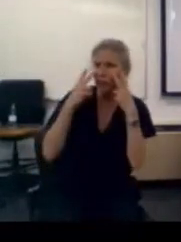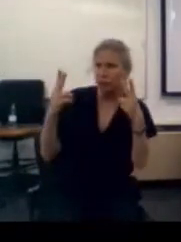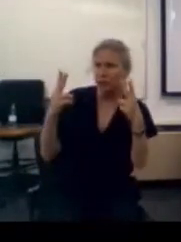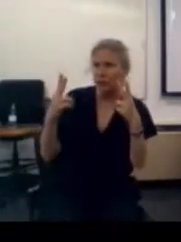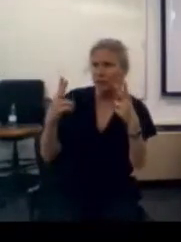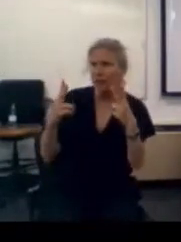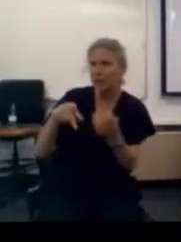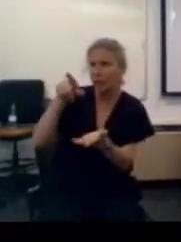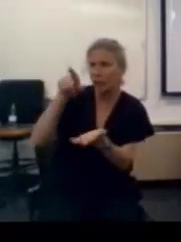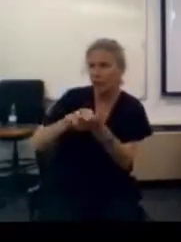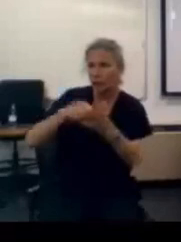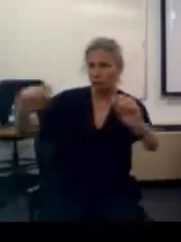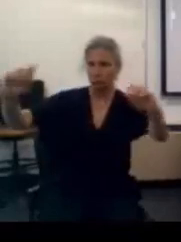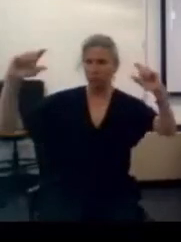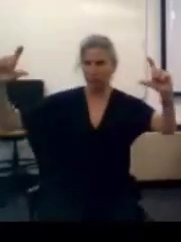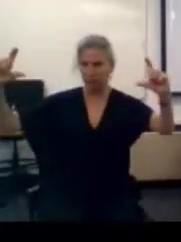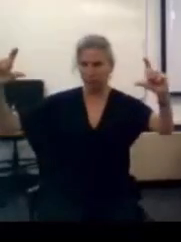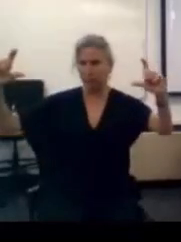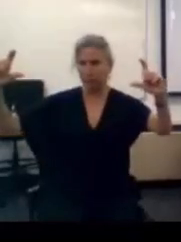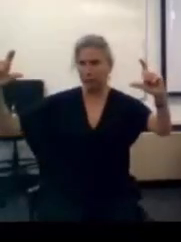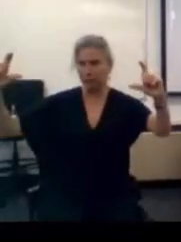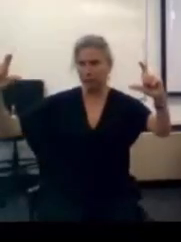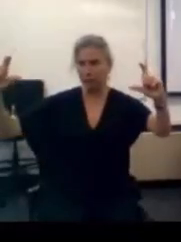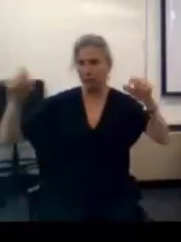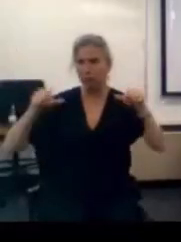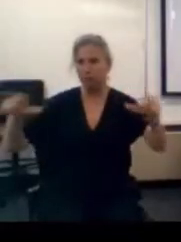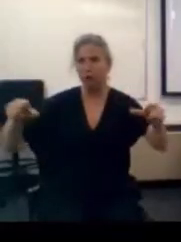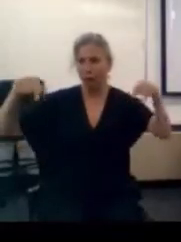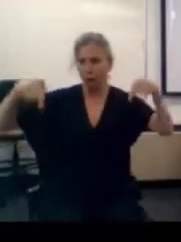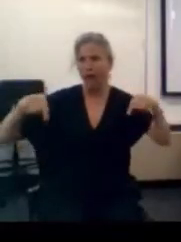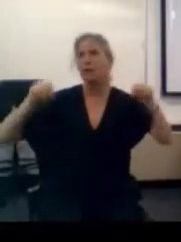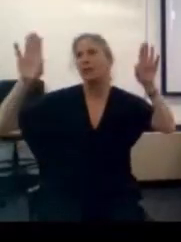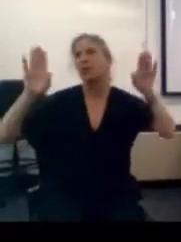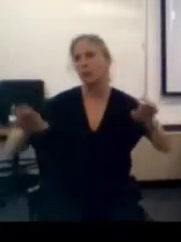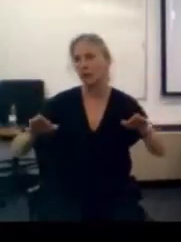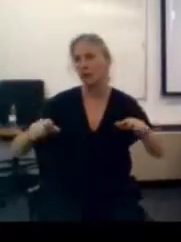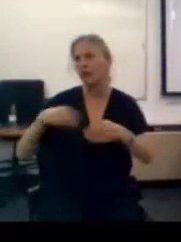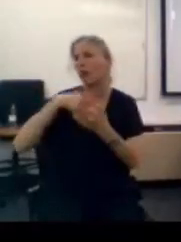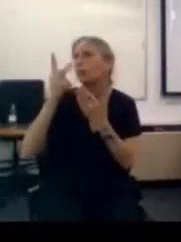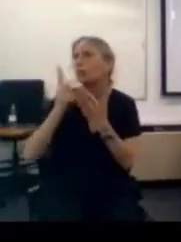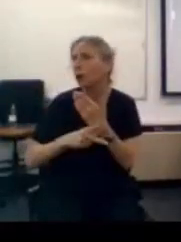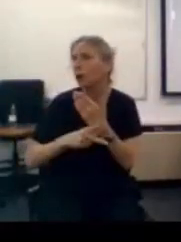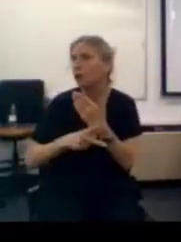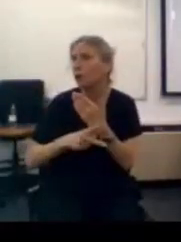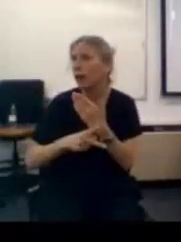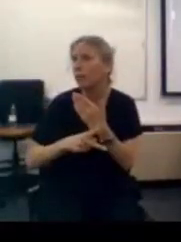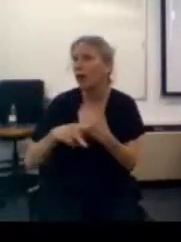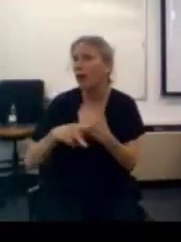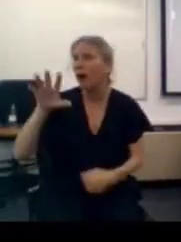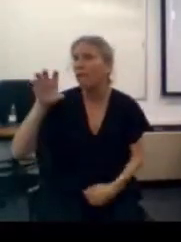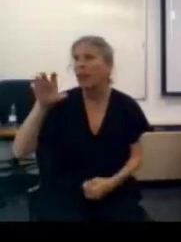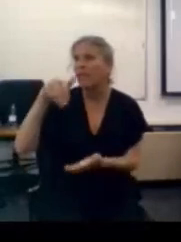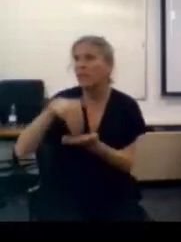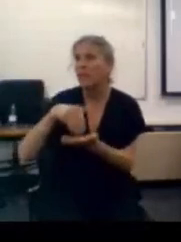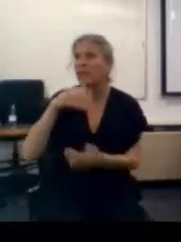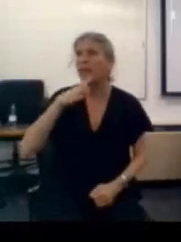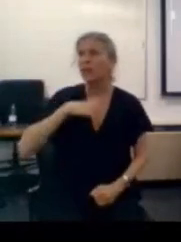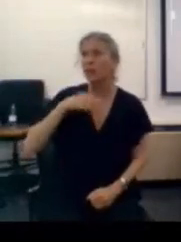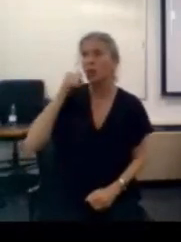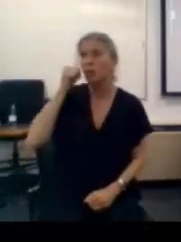I don't know how many of you saw the headline in the press release that went out about this wonderful series.